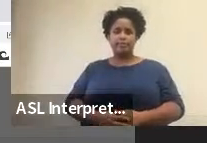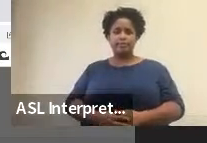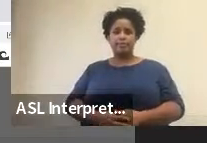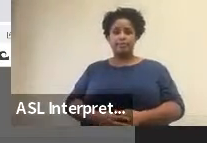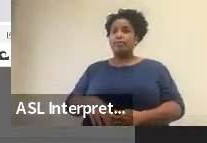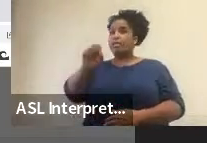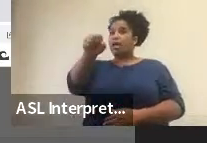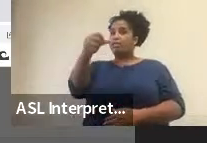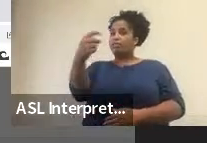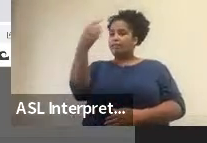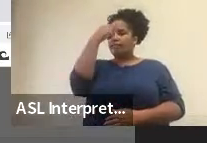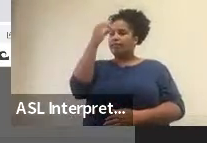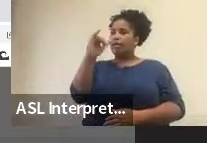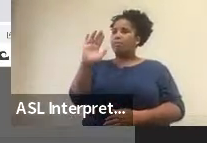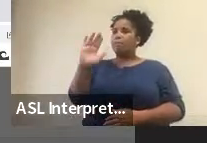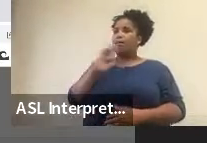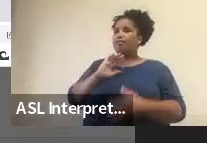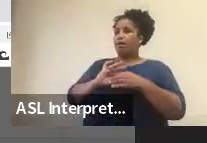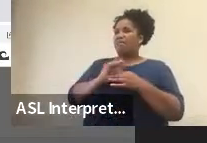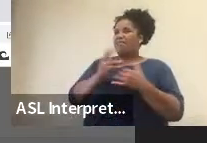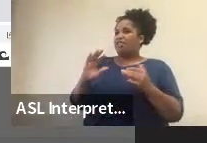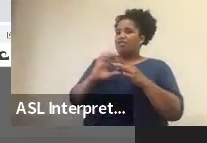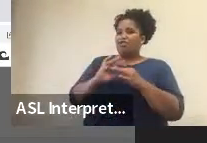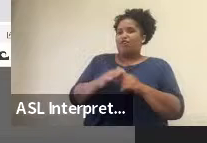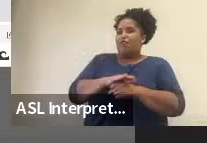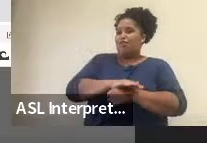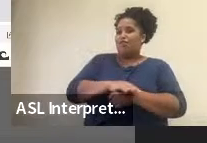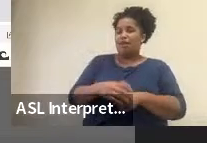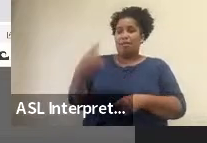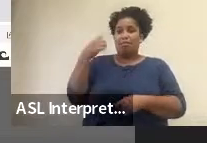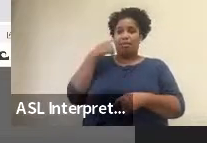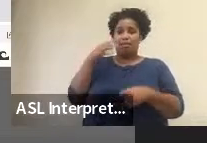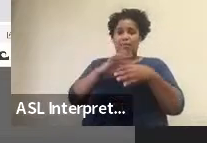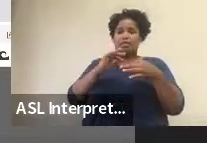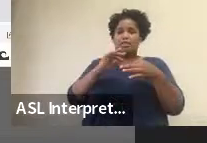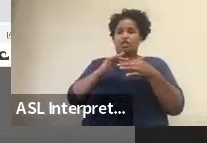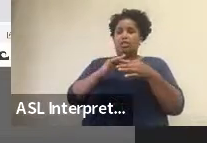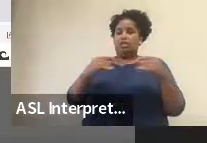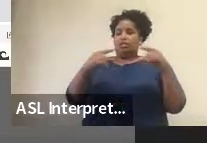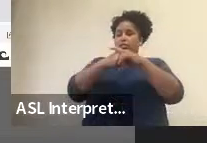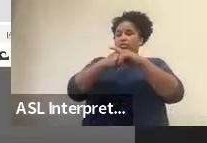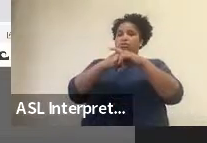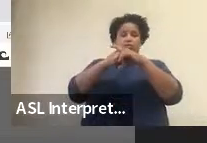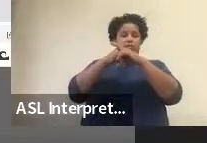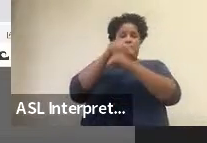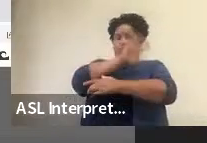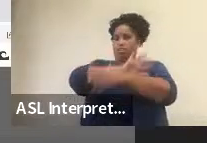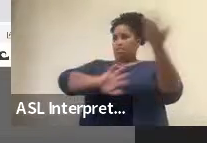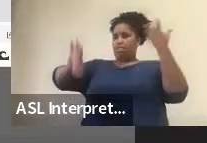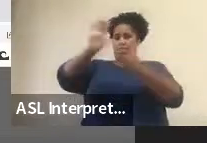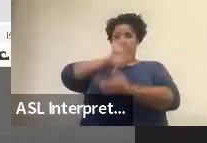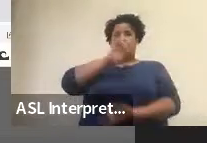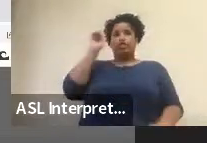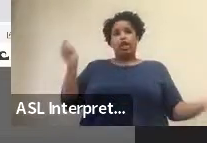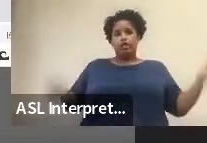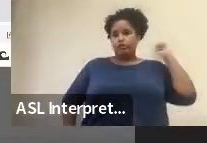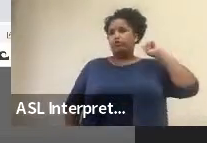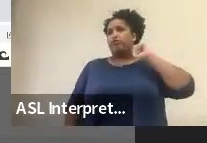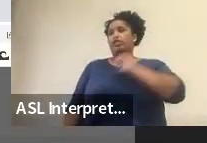Yeah, I think my comments already got covered. I mean, I just think the messaging has been so jumbled and we've made so many changes